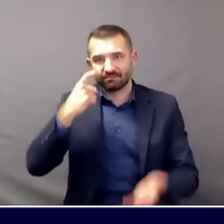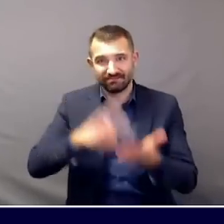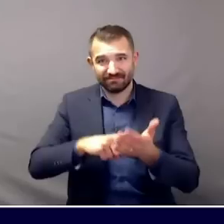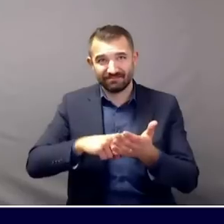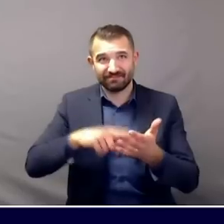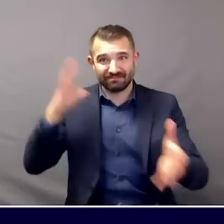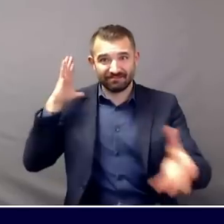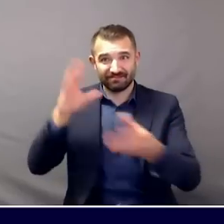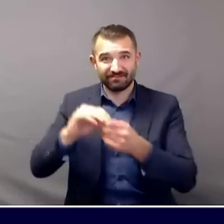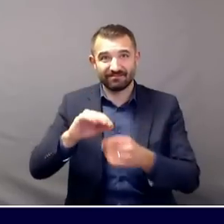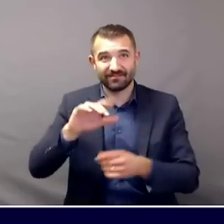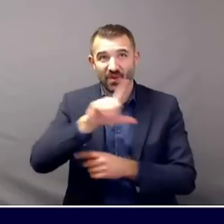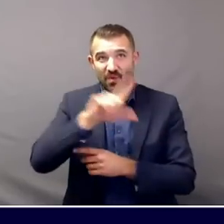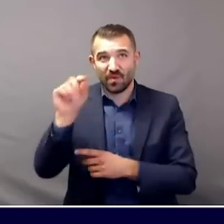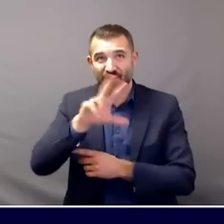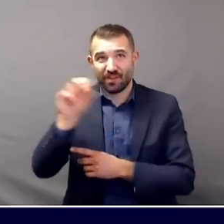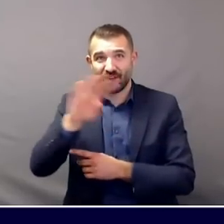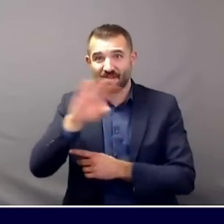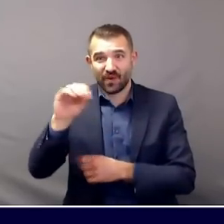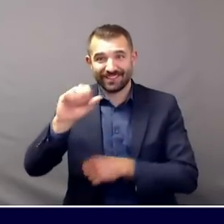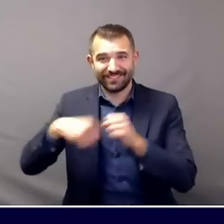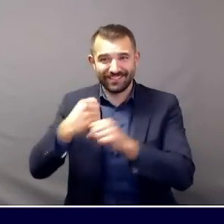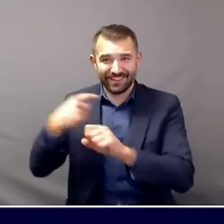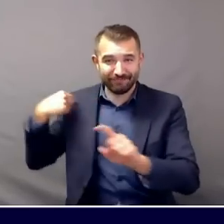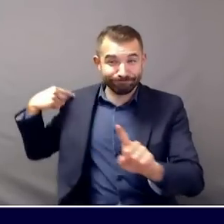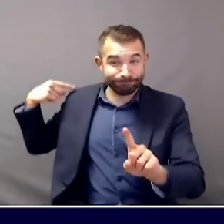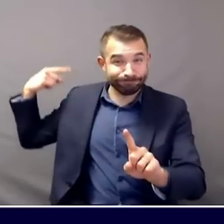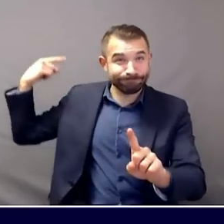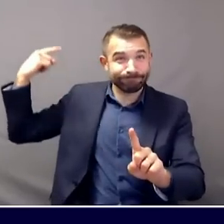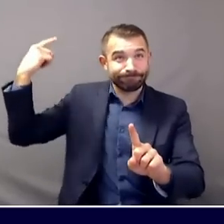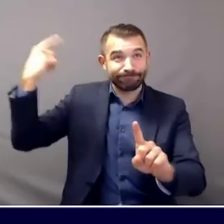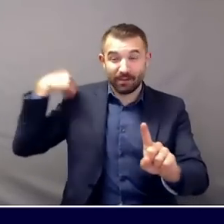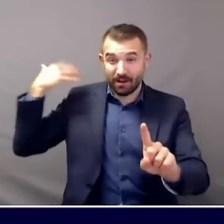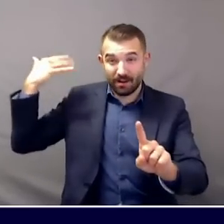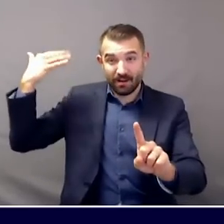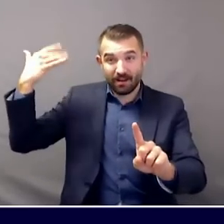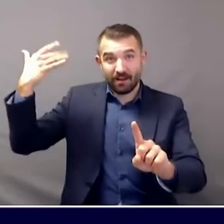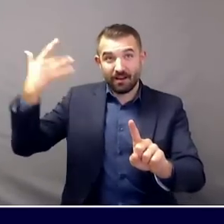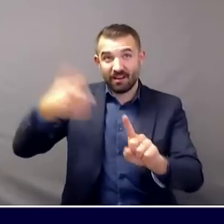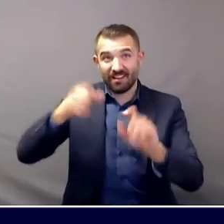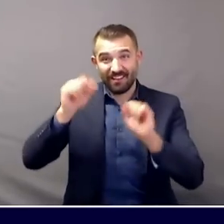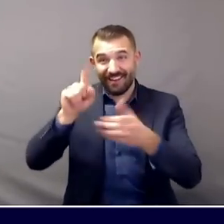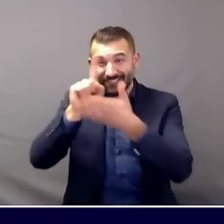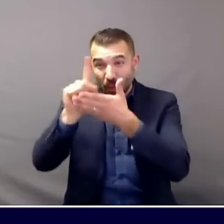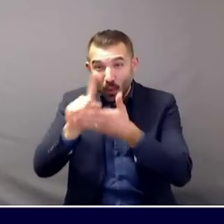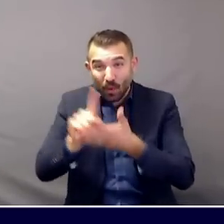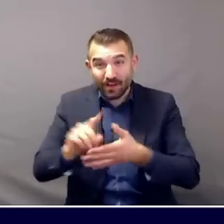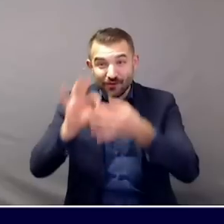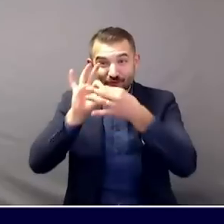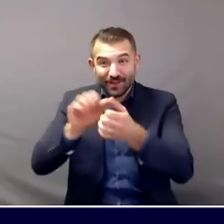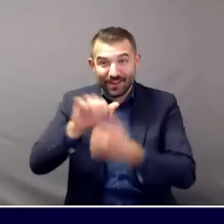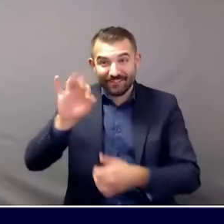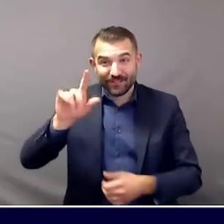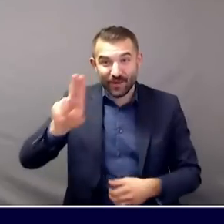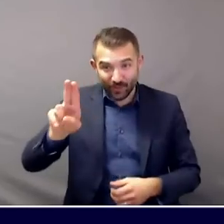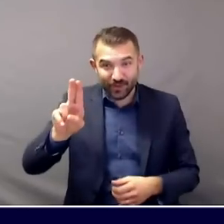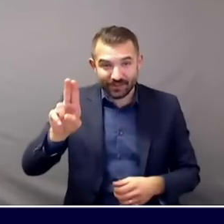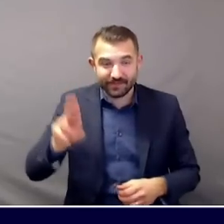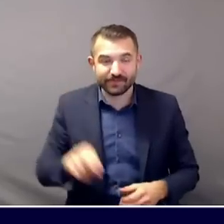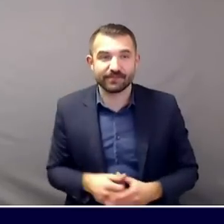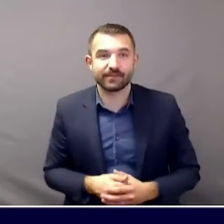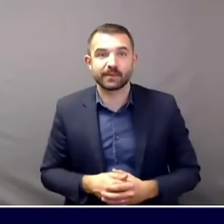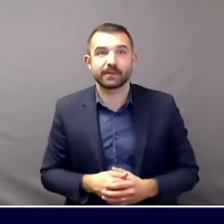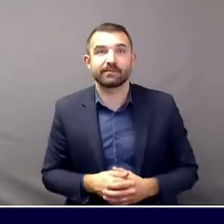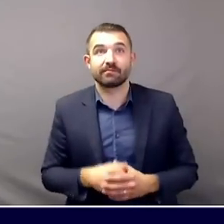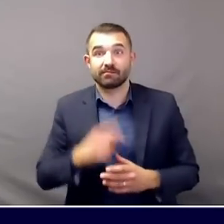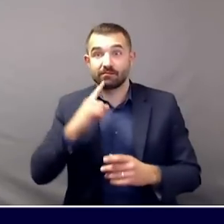publish exactly where we are every single week with respect to flu activity. Flu activity thus far has been tracking largely where it